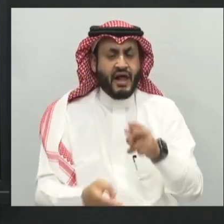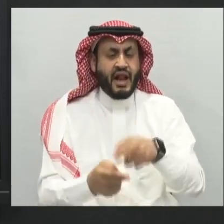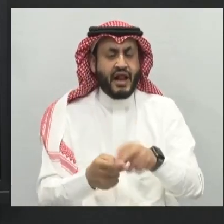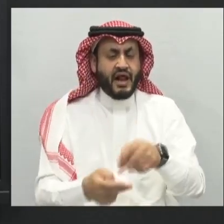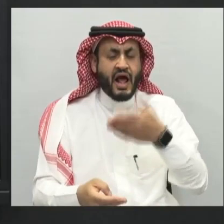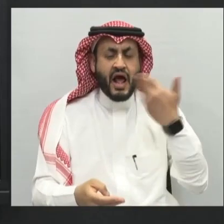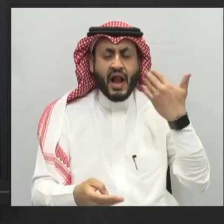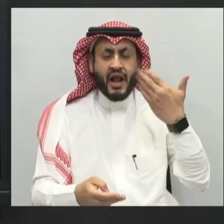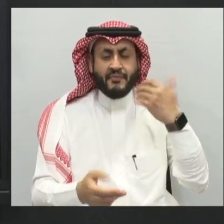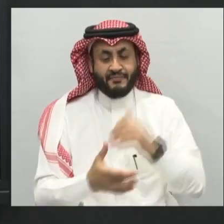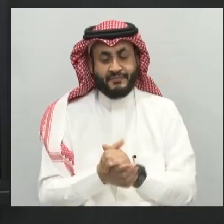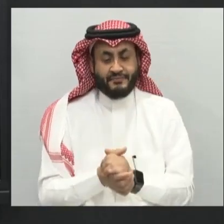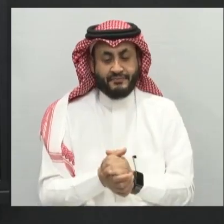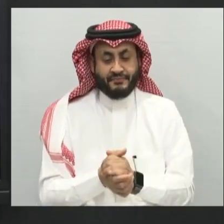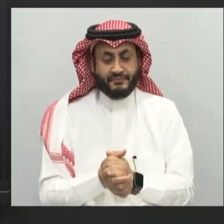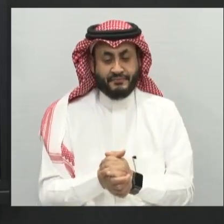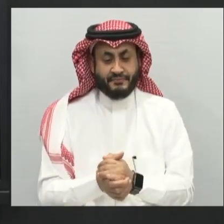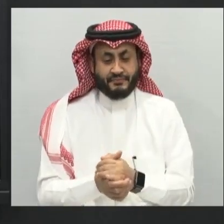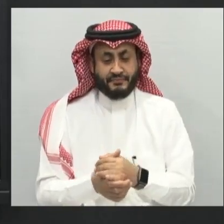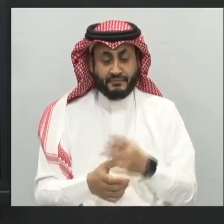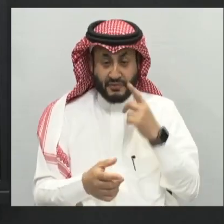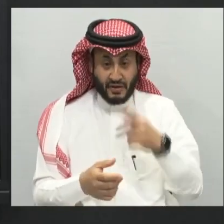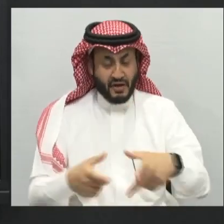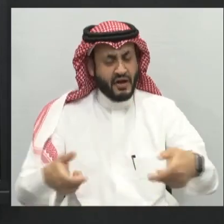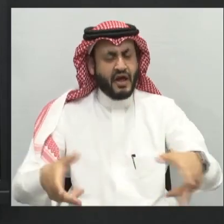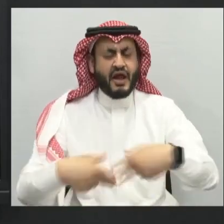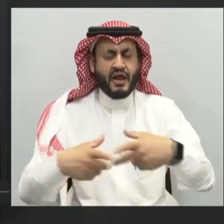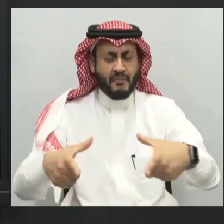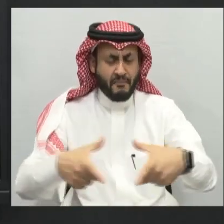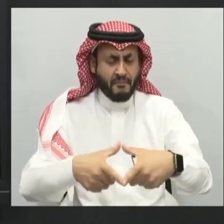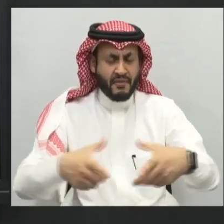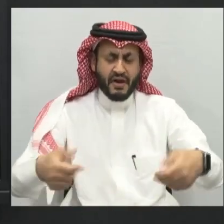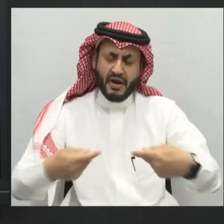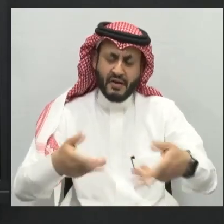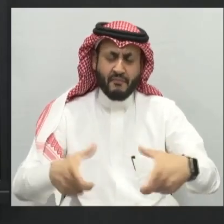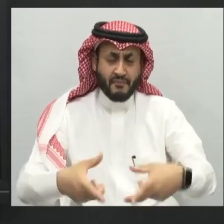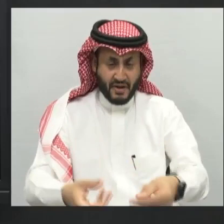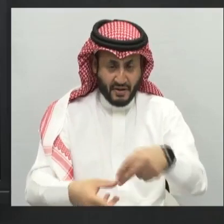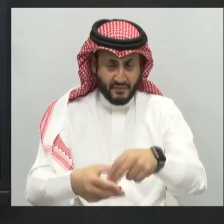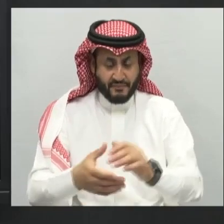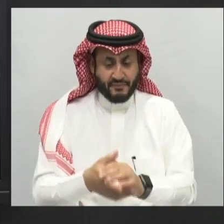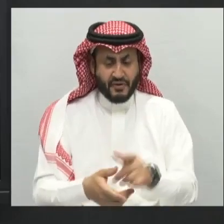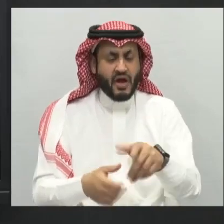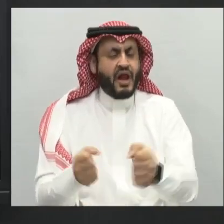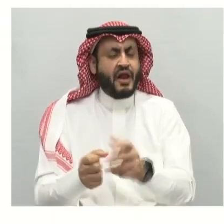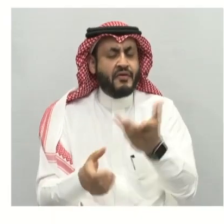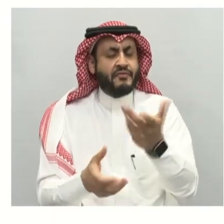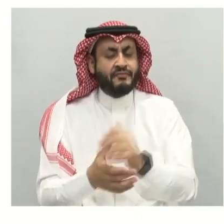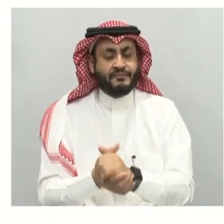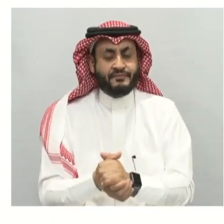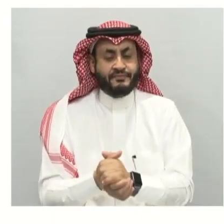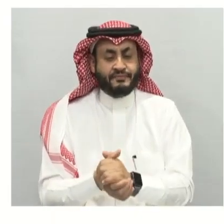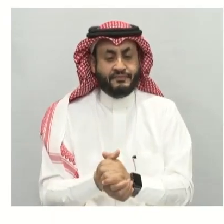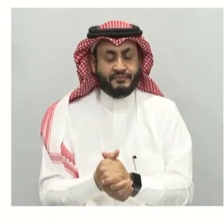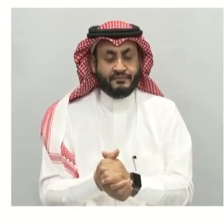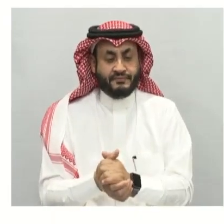pillow. You can use anything to hold on to for this game. Now, how are we going to play this game? We are